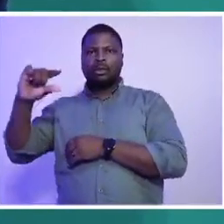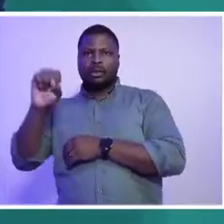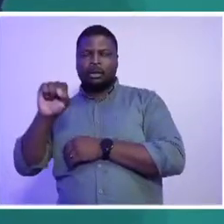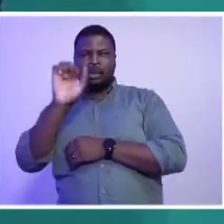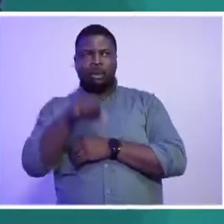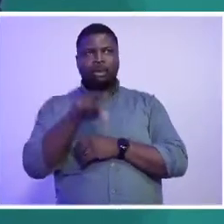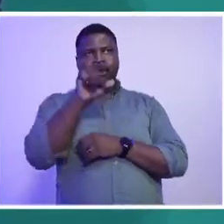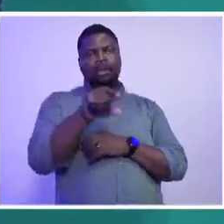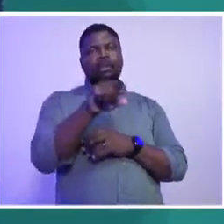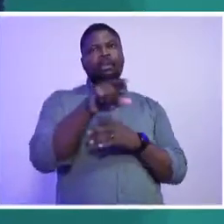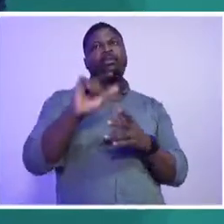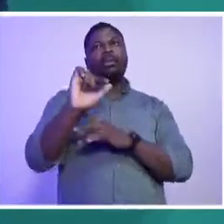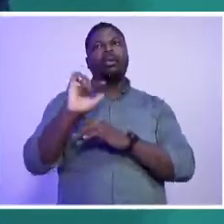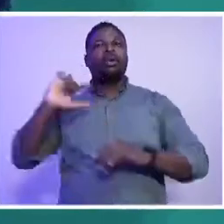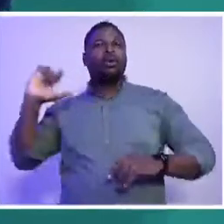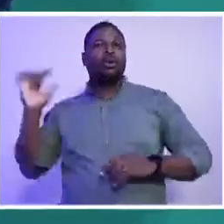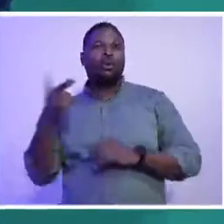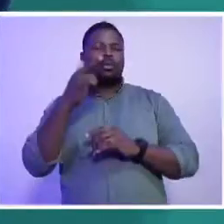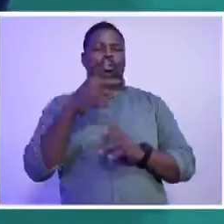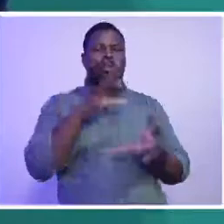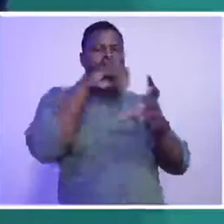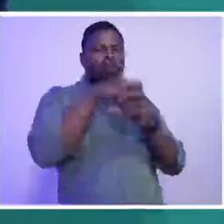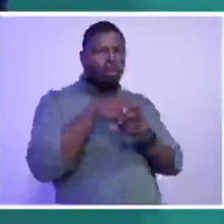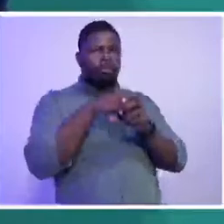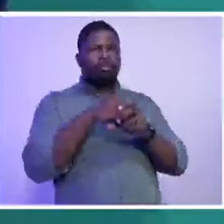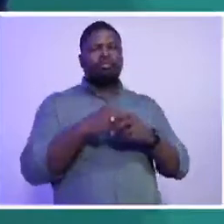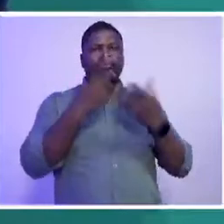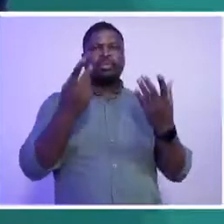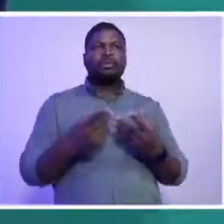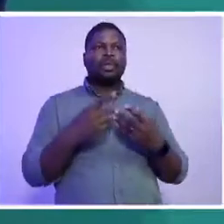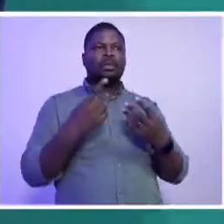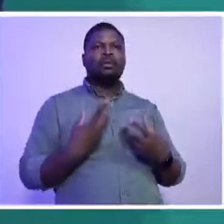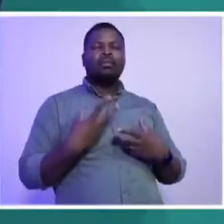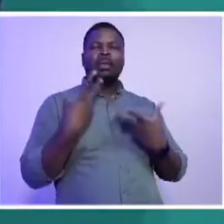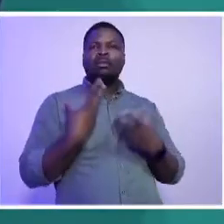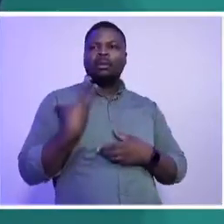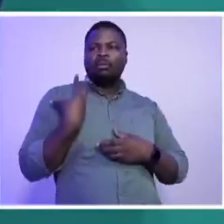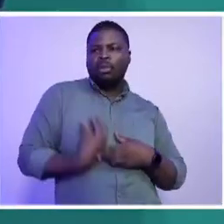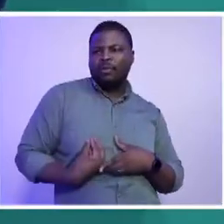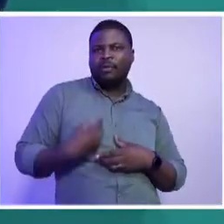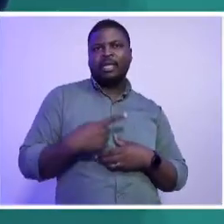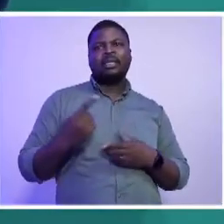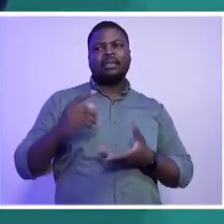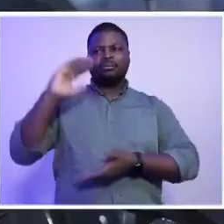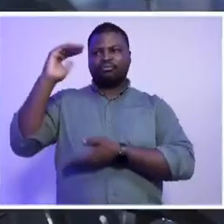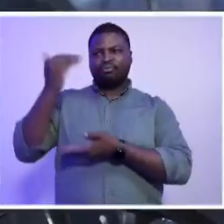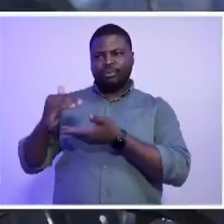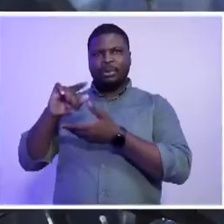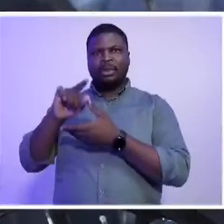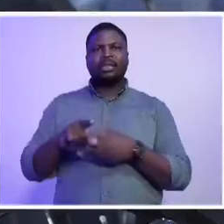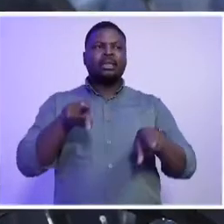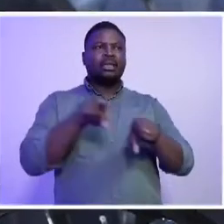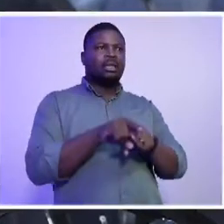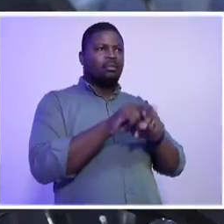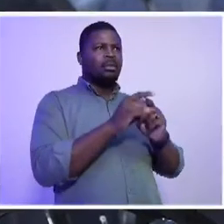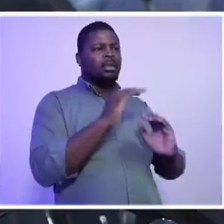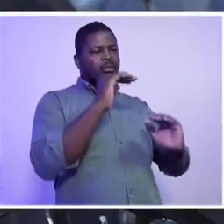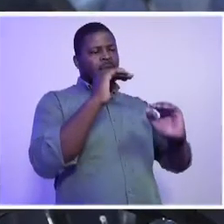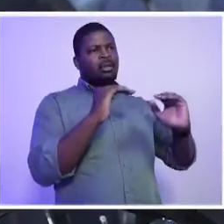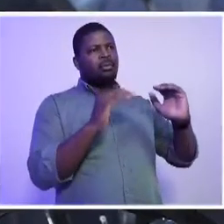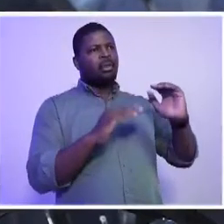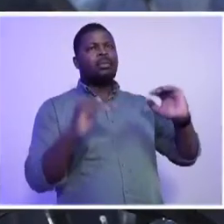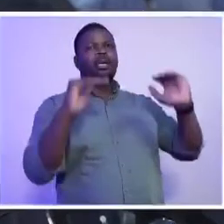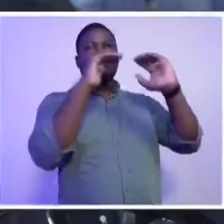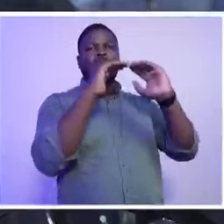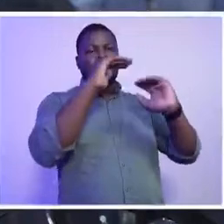at eradicating poverty, zero hunger, and reducing all forms of inequality and actions